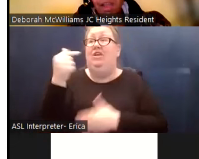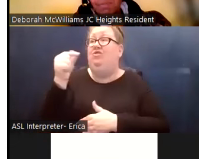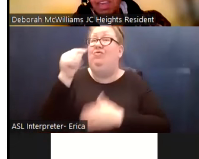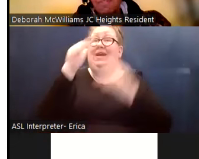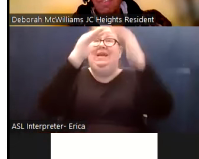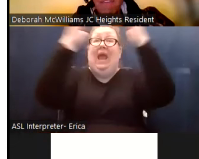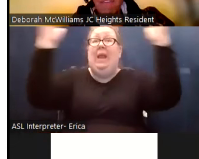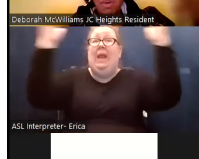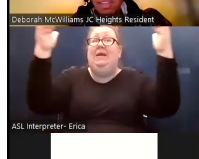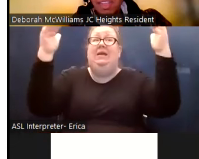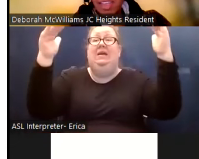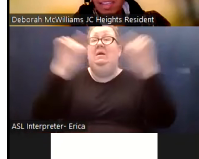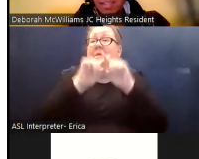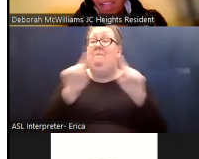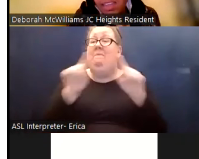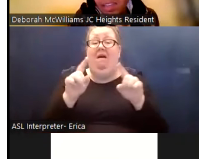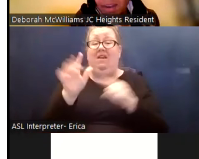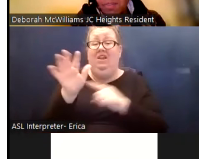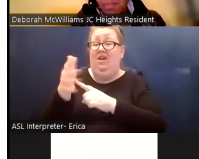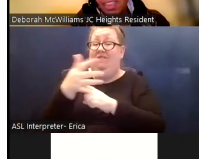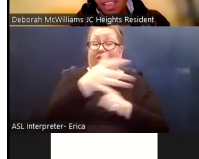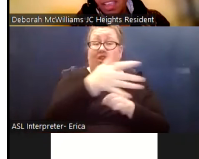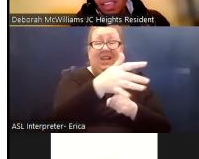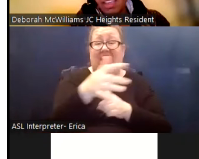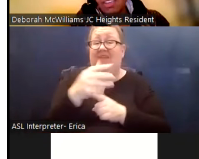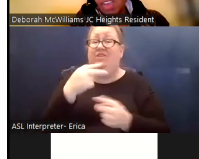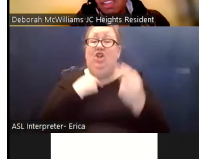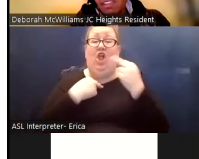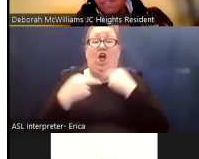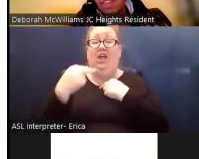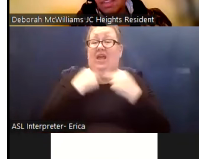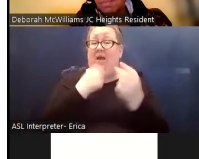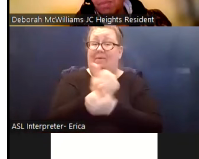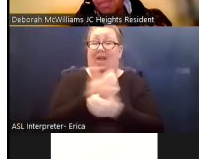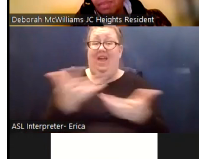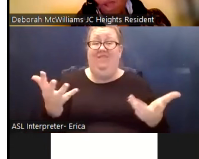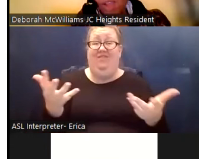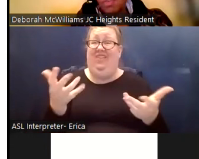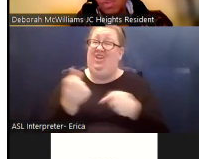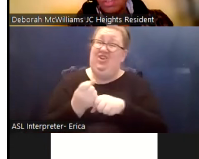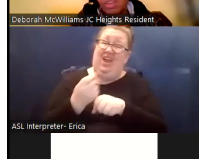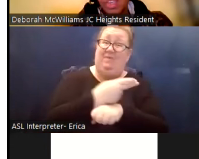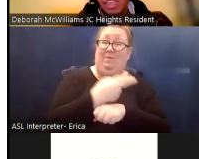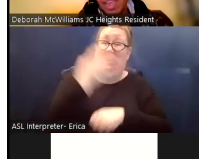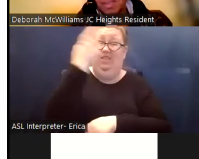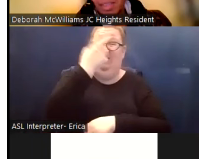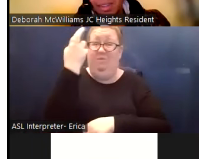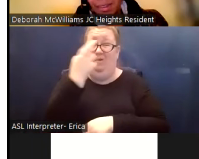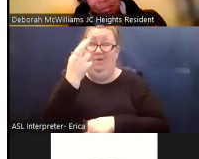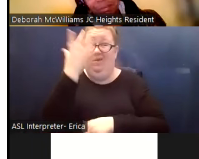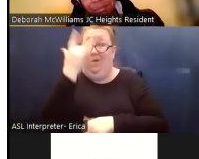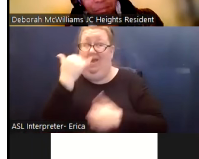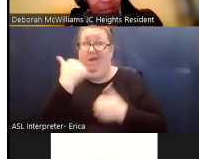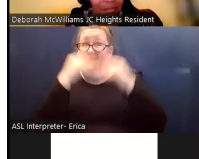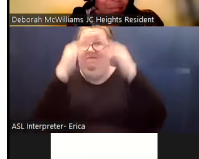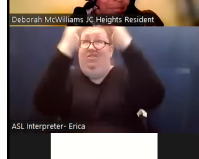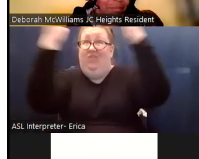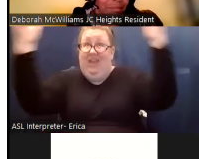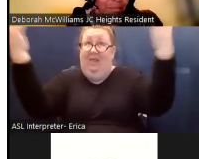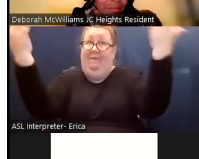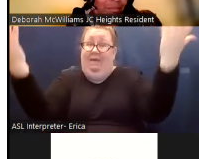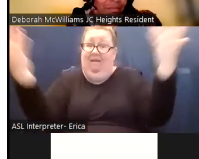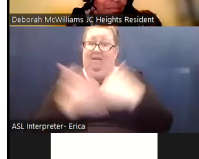stuff, but then if you have all the leaves clogging up everything, you're kind of defeating the purpose of why you want the green canopy.